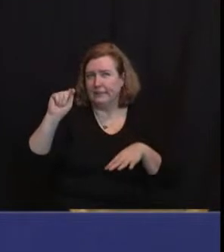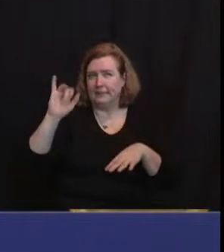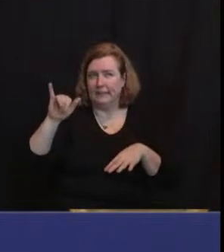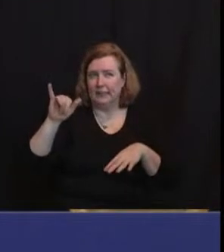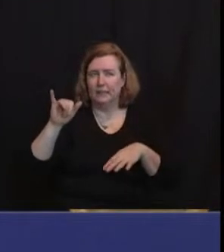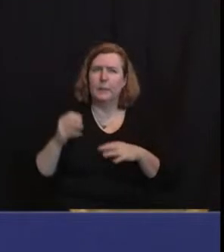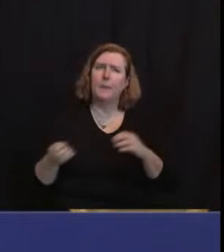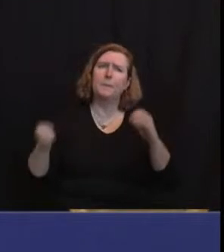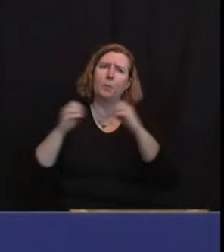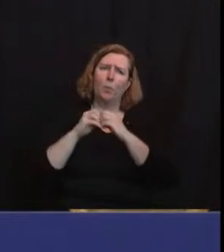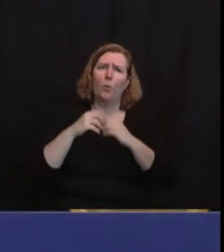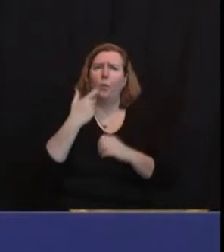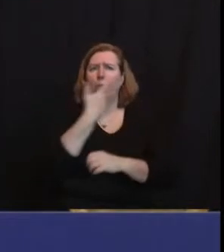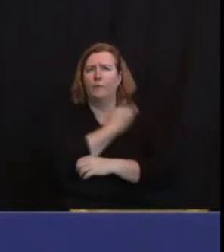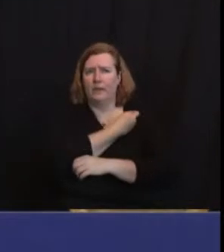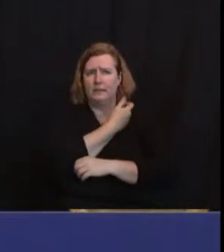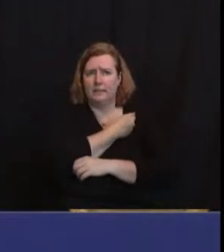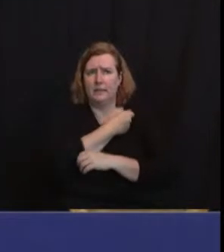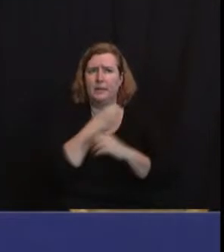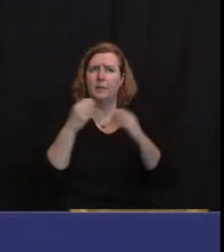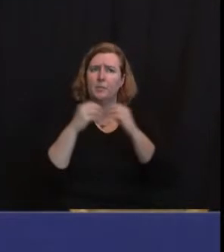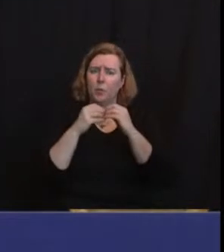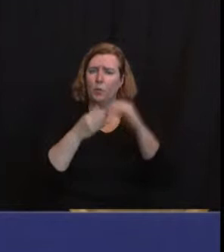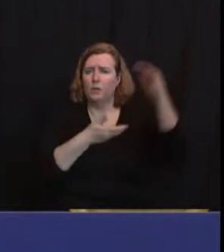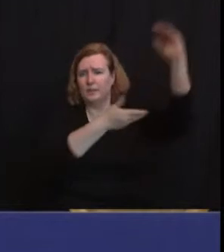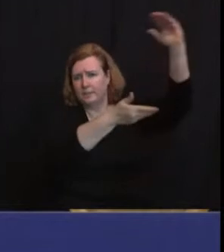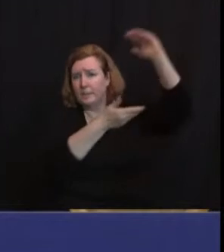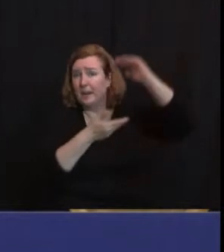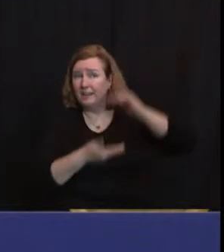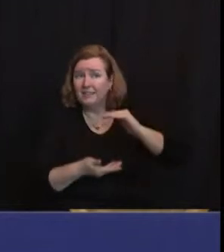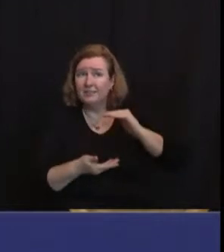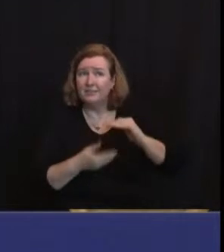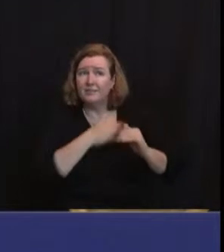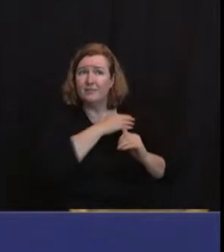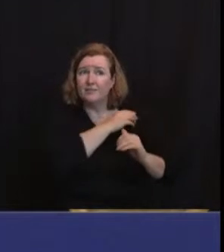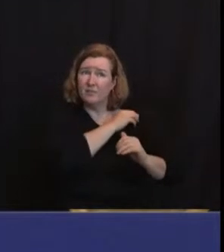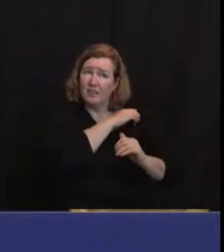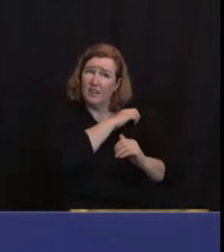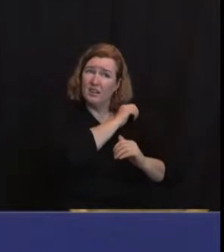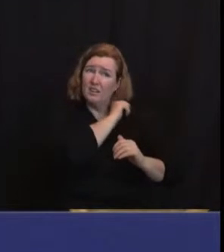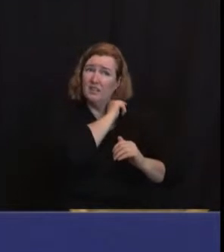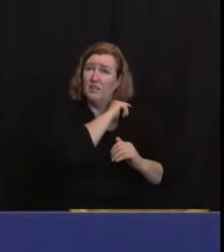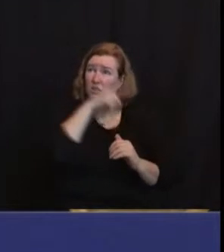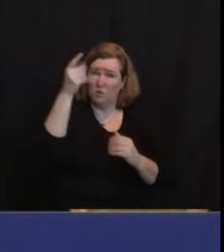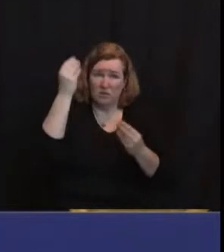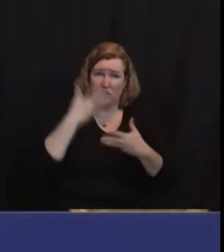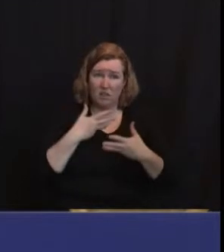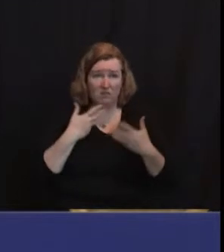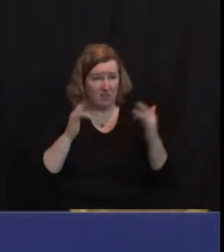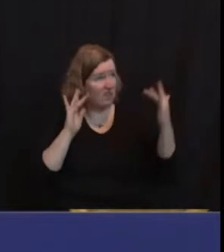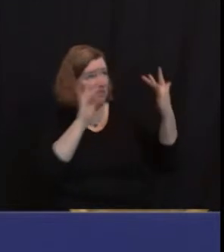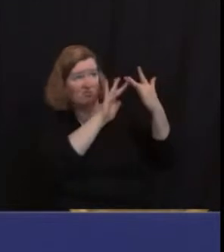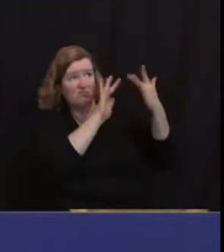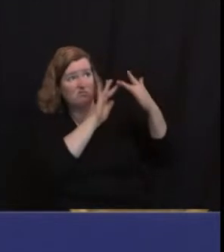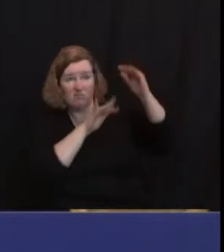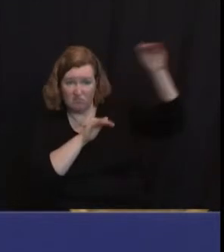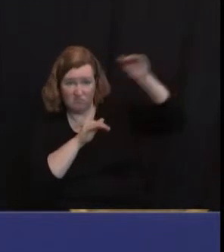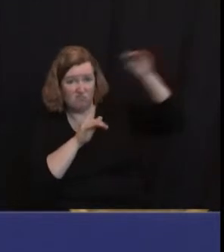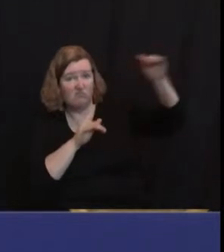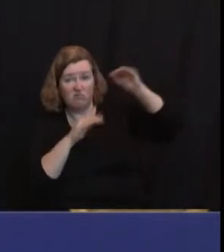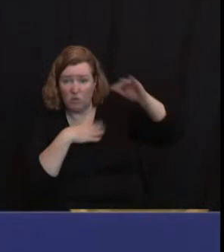higher supplies. I know, Governor, you've said that you continue to, constantly talk to the White House and so on and so forth,